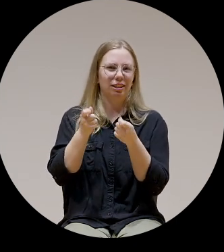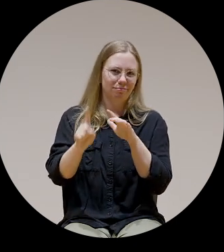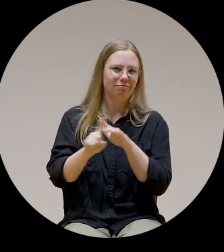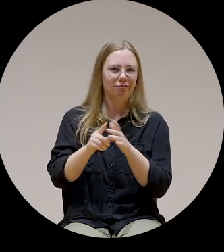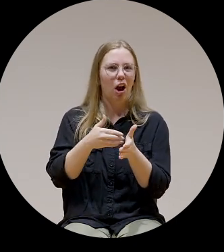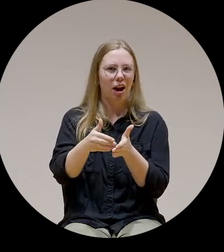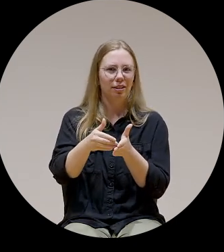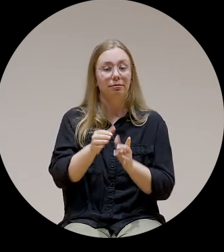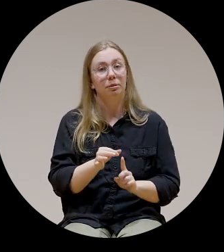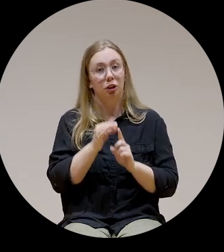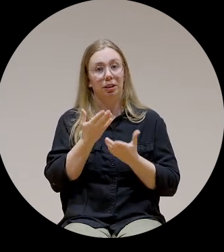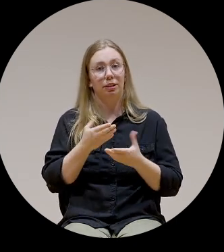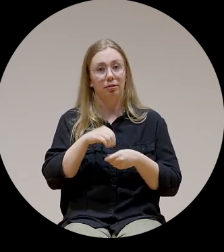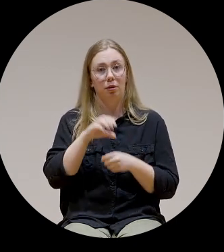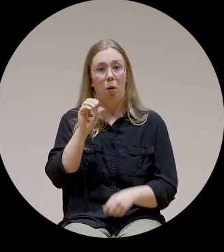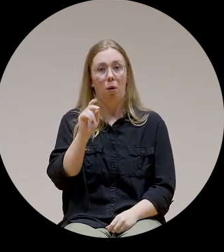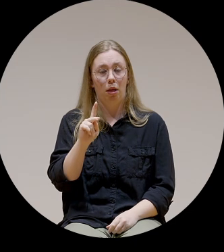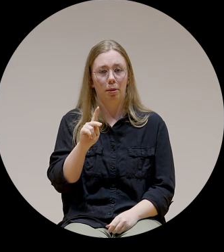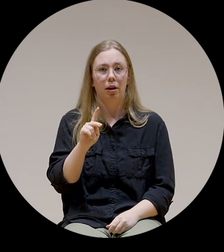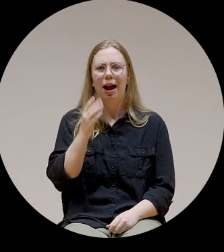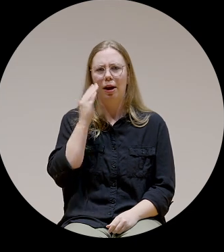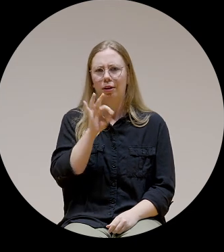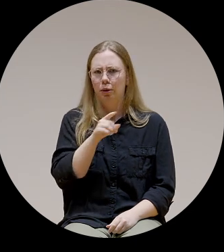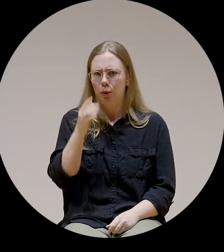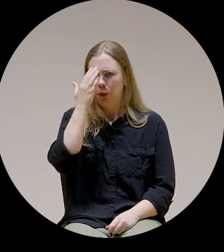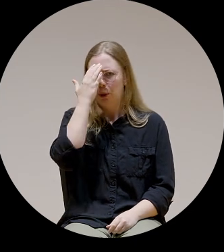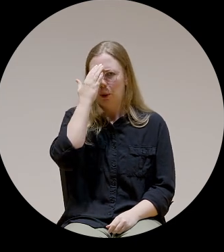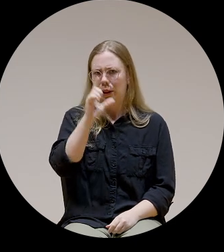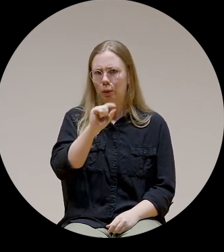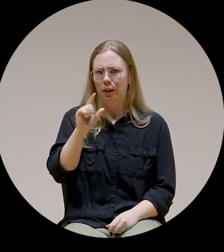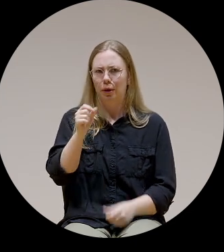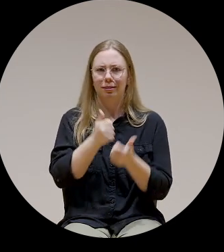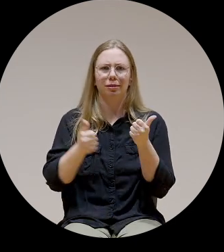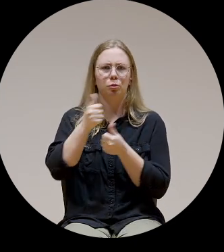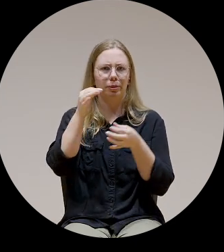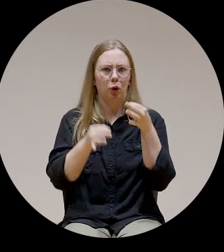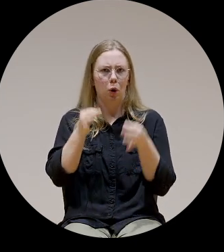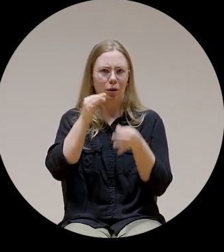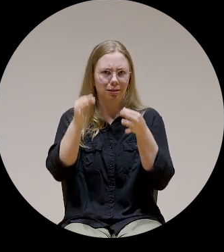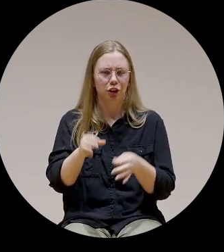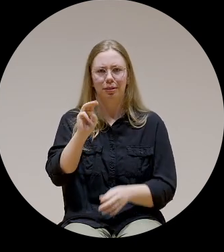Oklahoma. I'm not sure if y'all are familiar with the 2020 Supreme Court decision, McGirt,